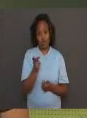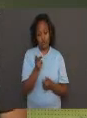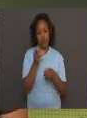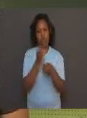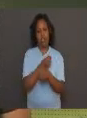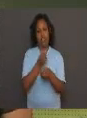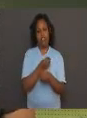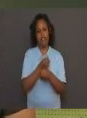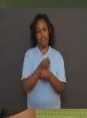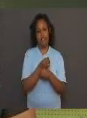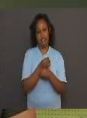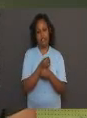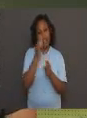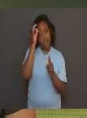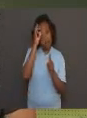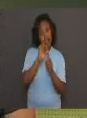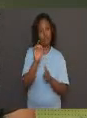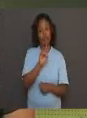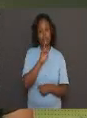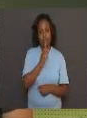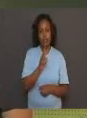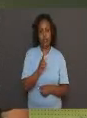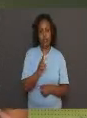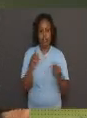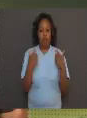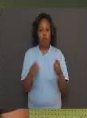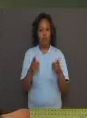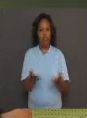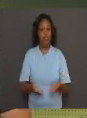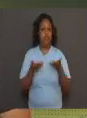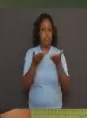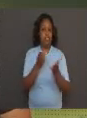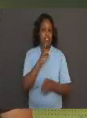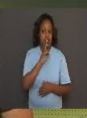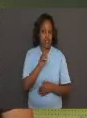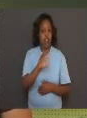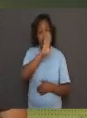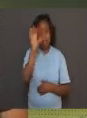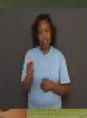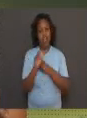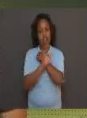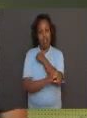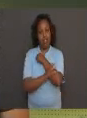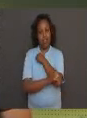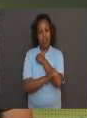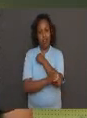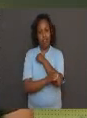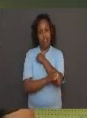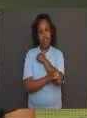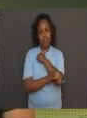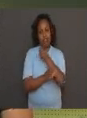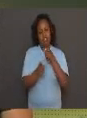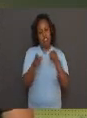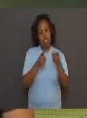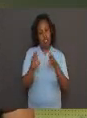organizations aim to provide opportunities for African nations to take full